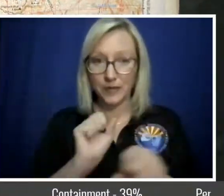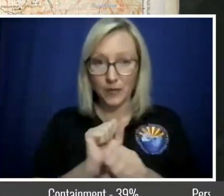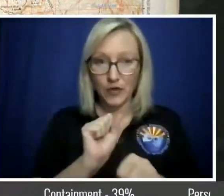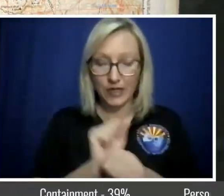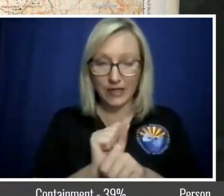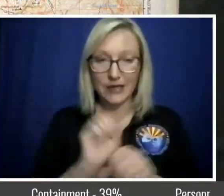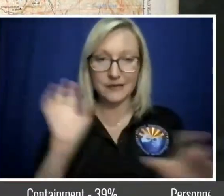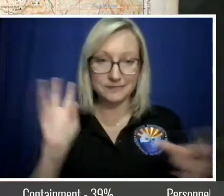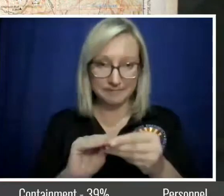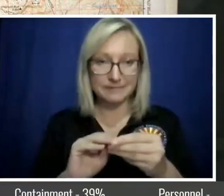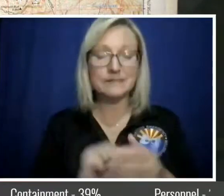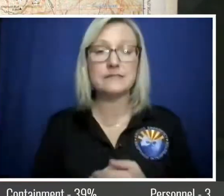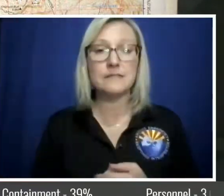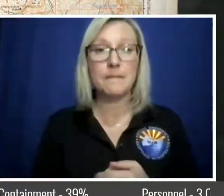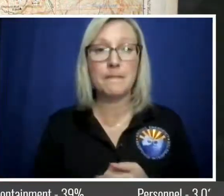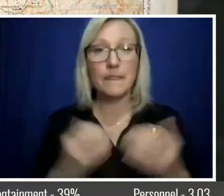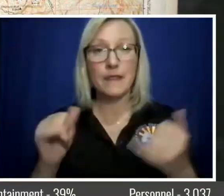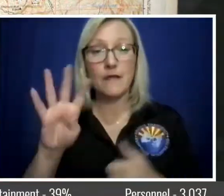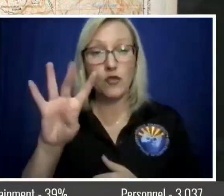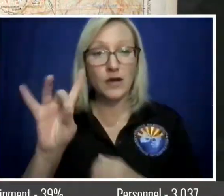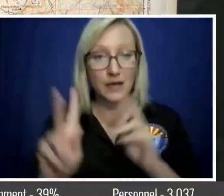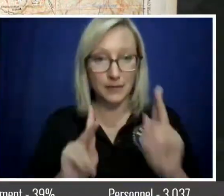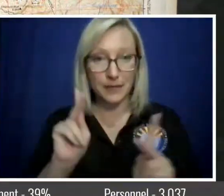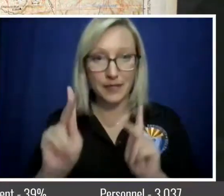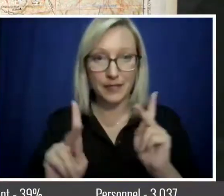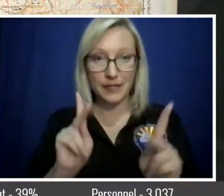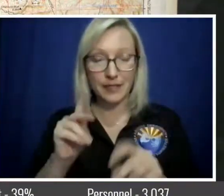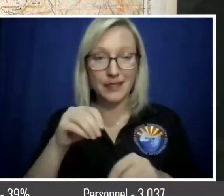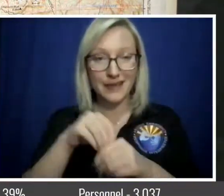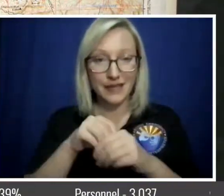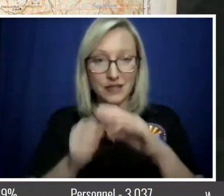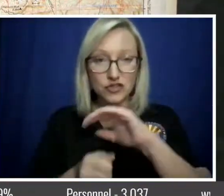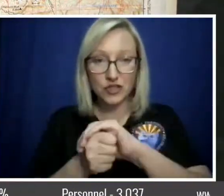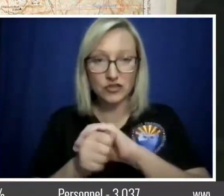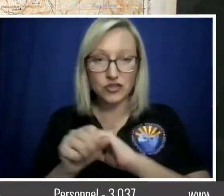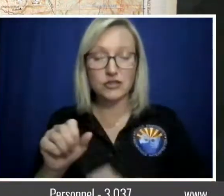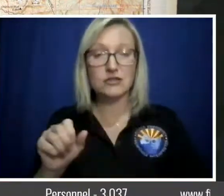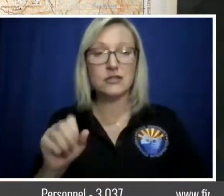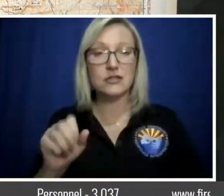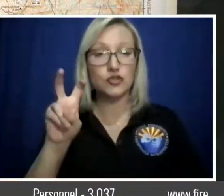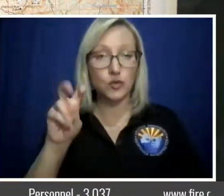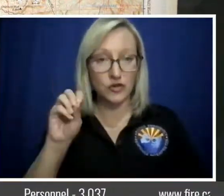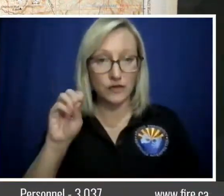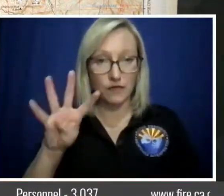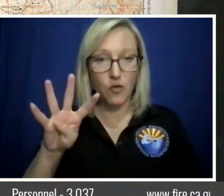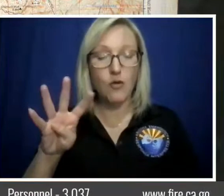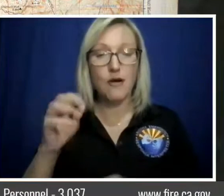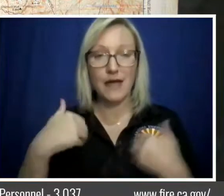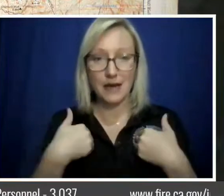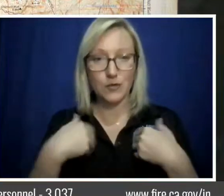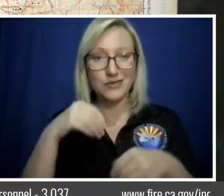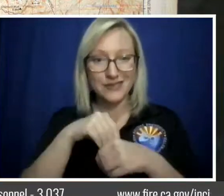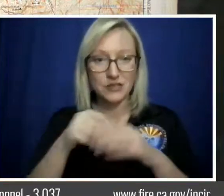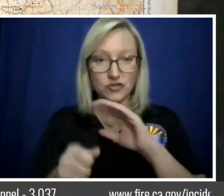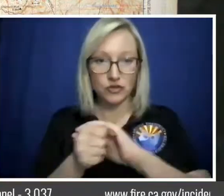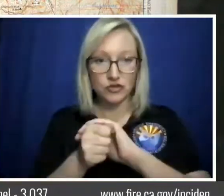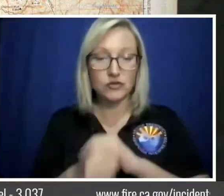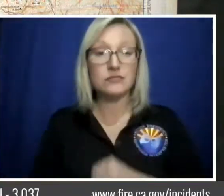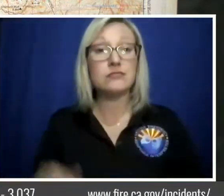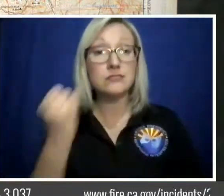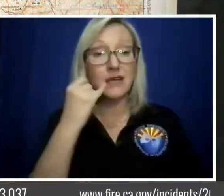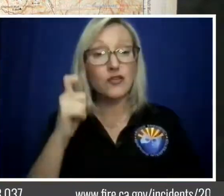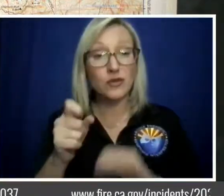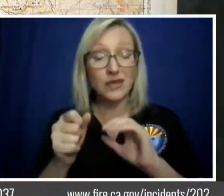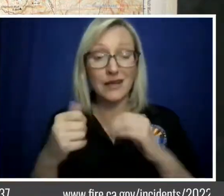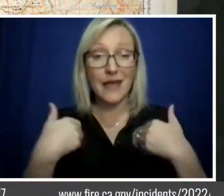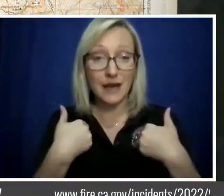people. We currently have 48 people in shelters and 204 animals in shelters. If you need any animal shelter information,